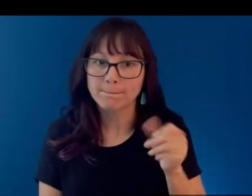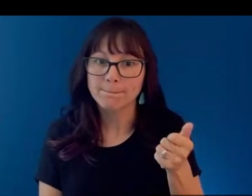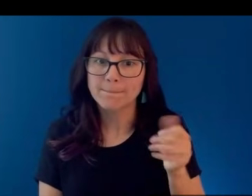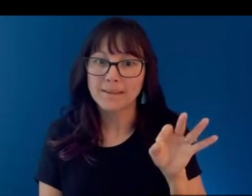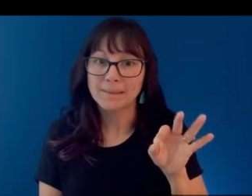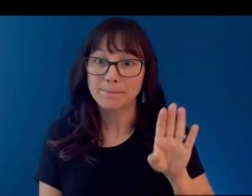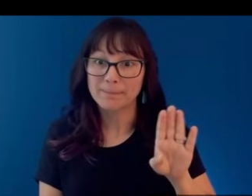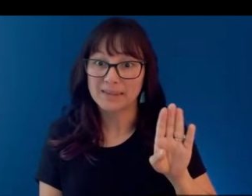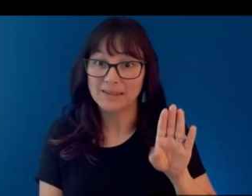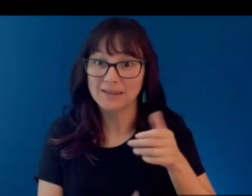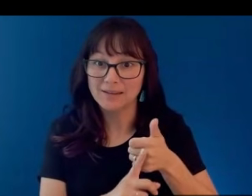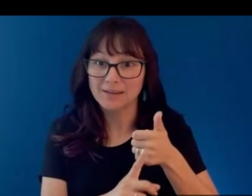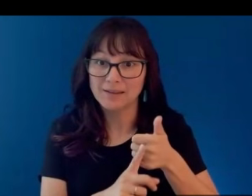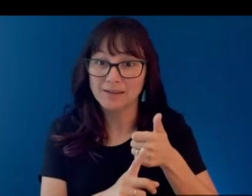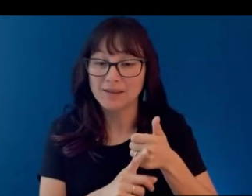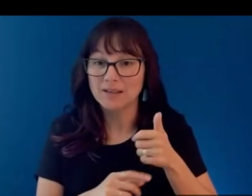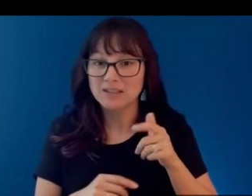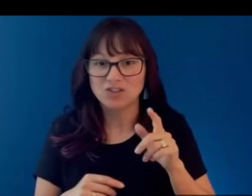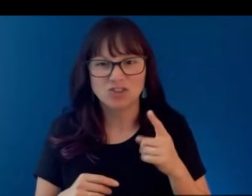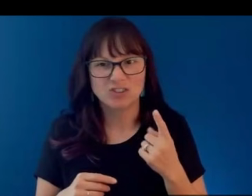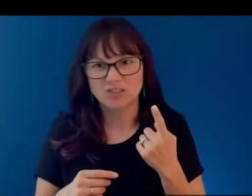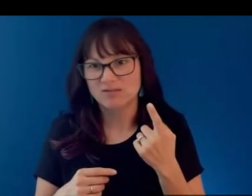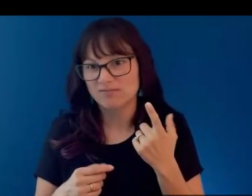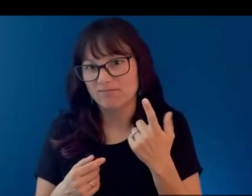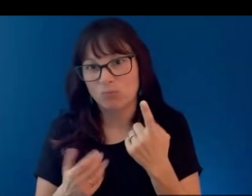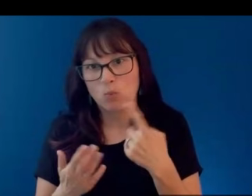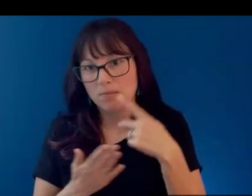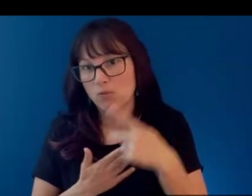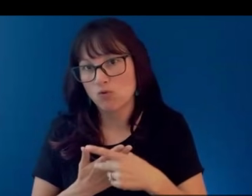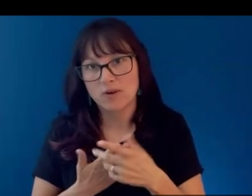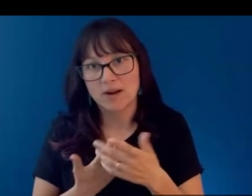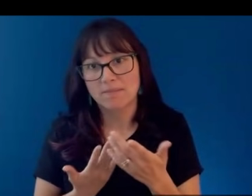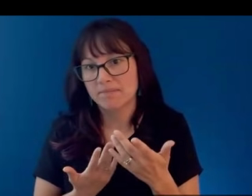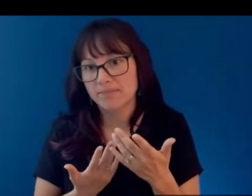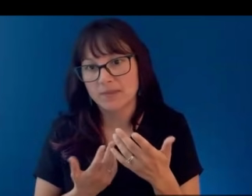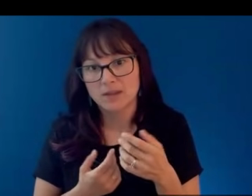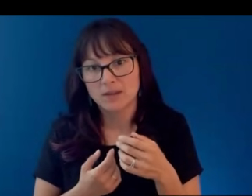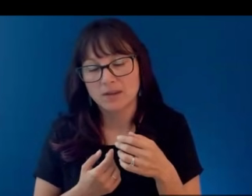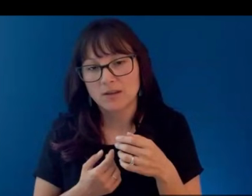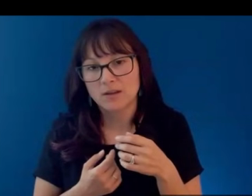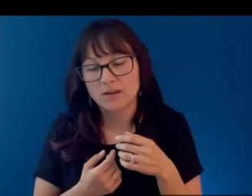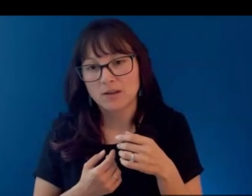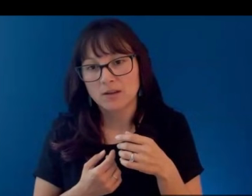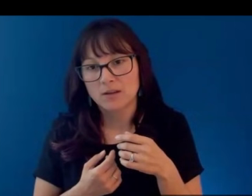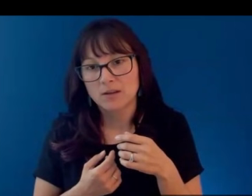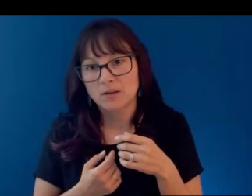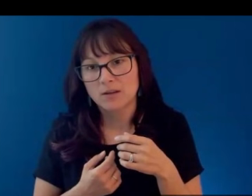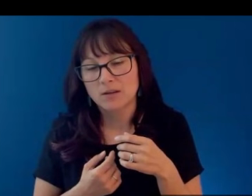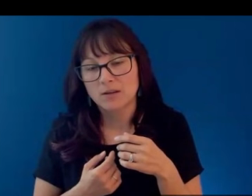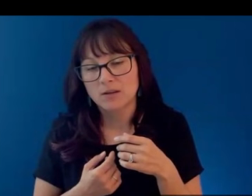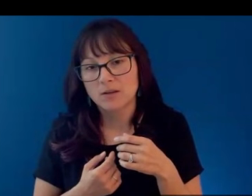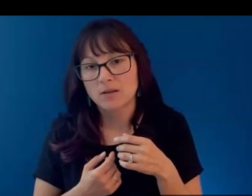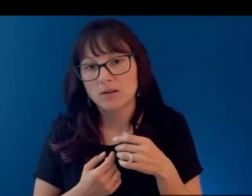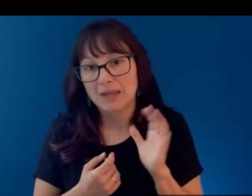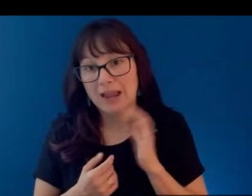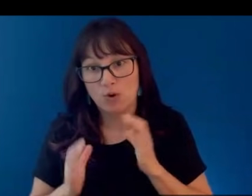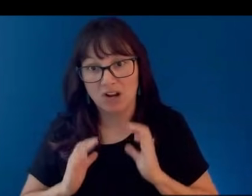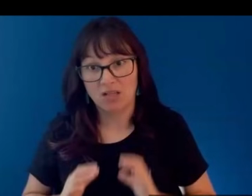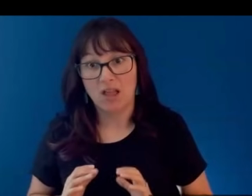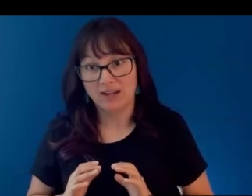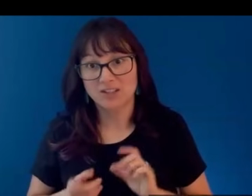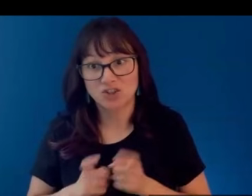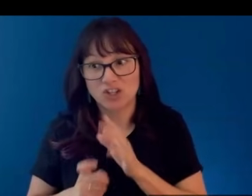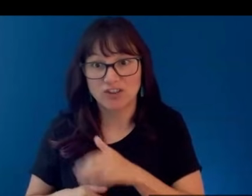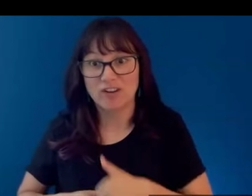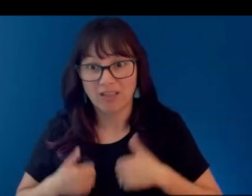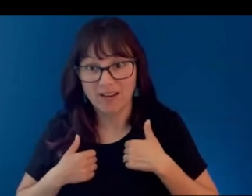1619B is just one of those programs that not only changed the lives of our clients, but changed